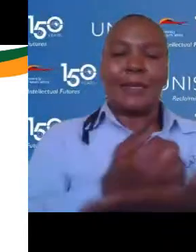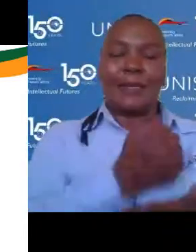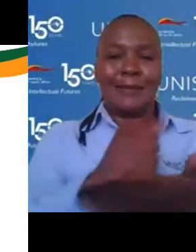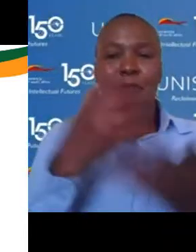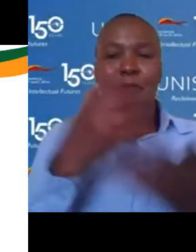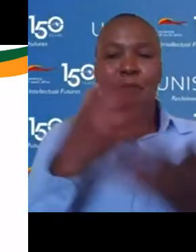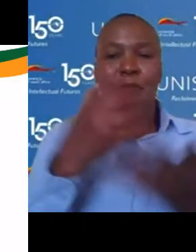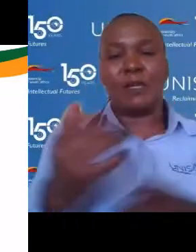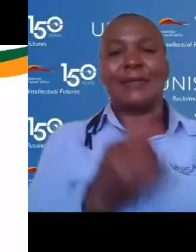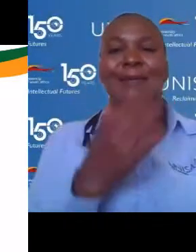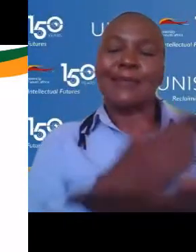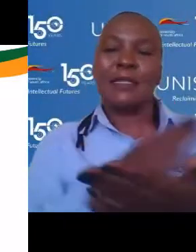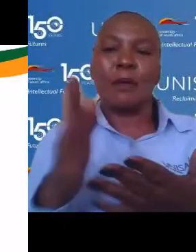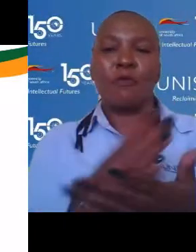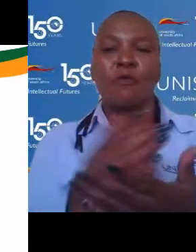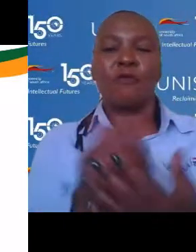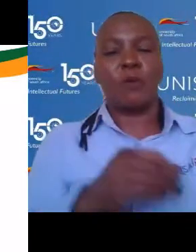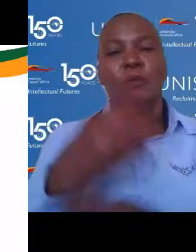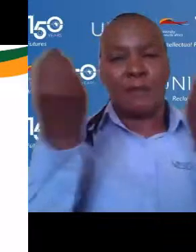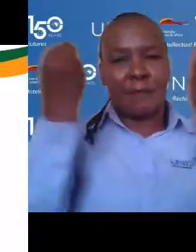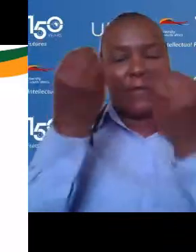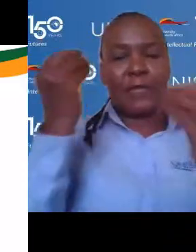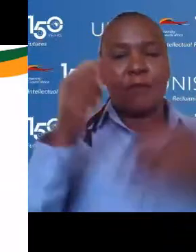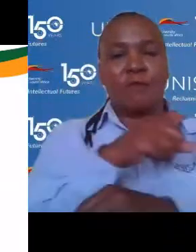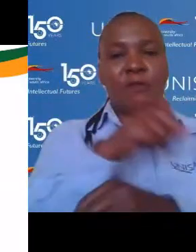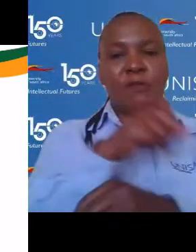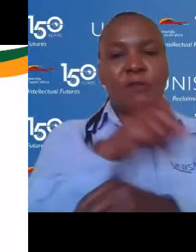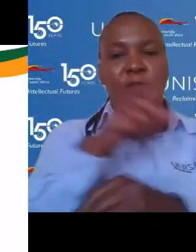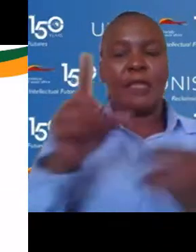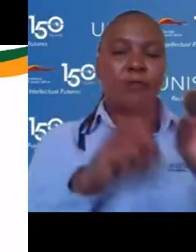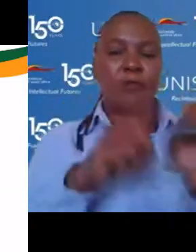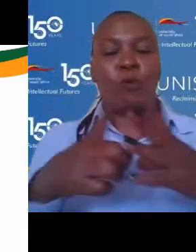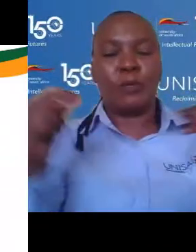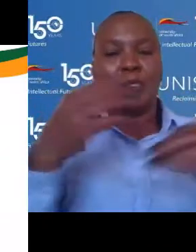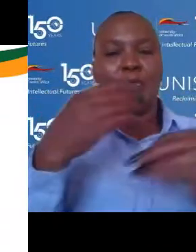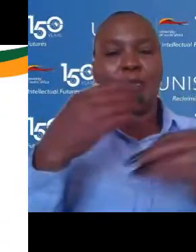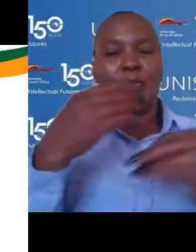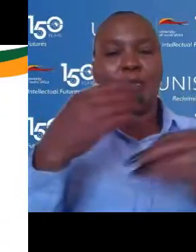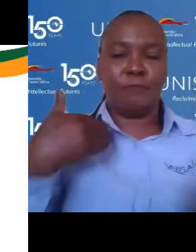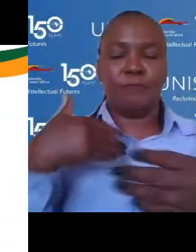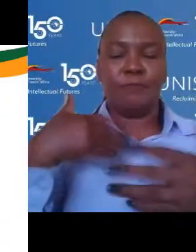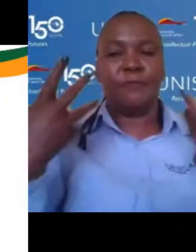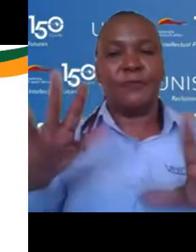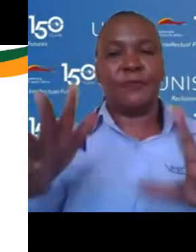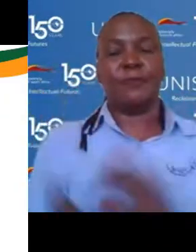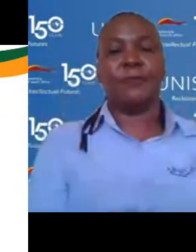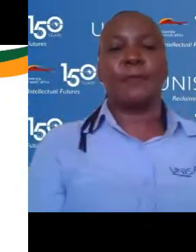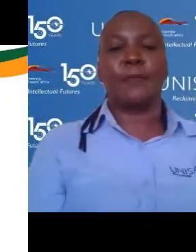may be familiar with the courses as you have completed it already.